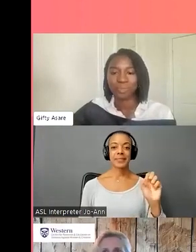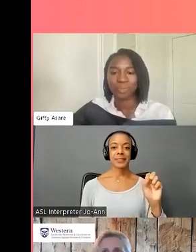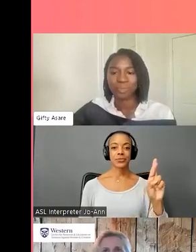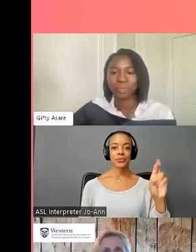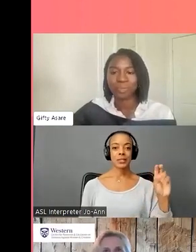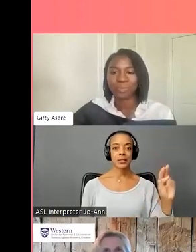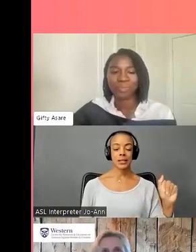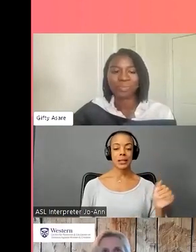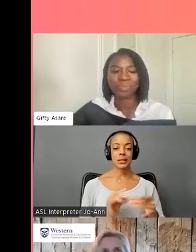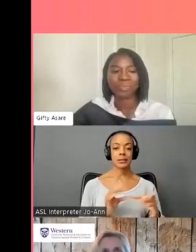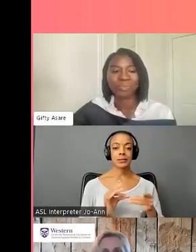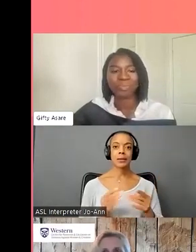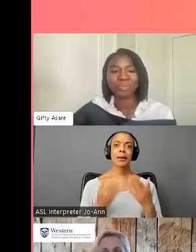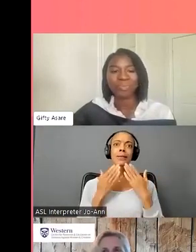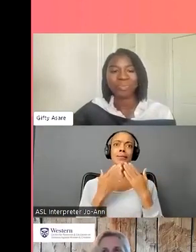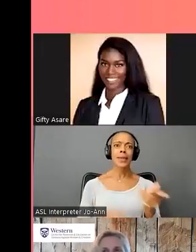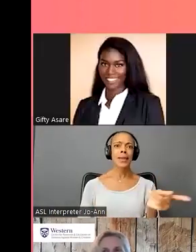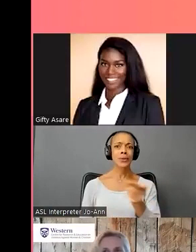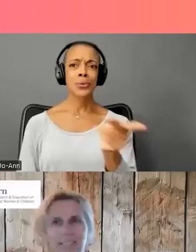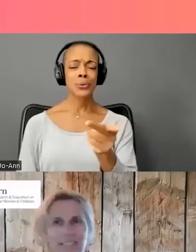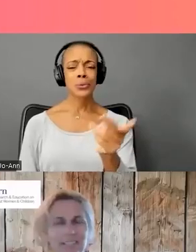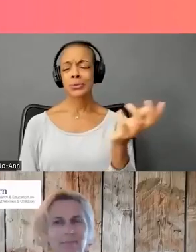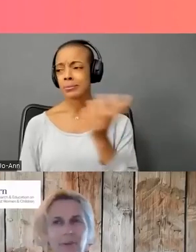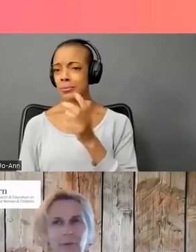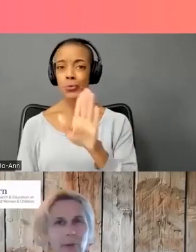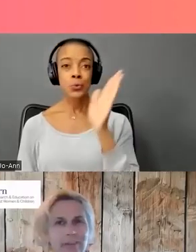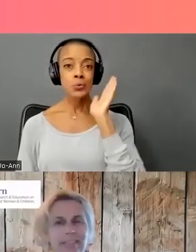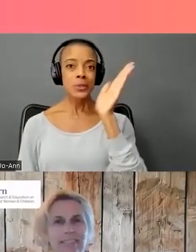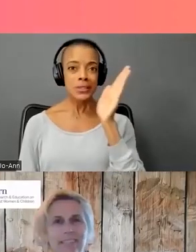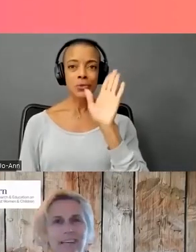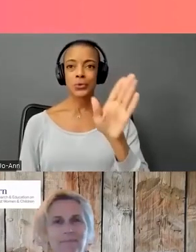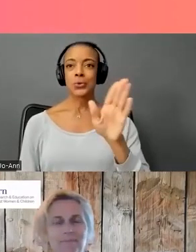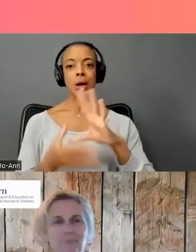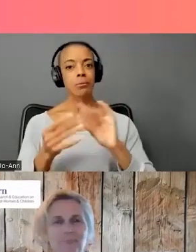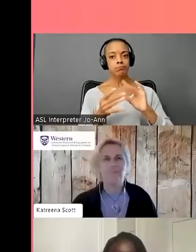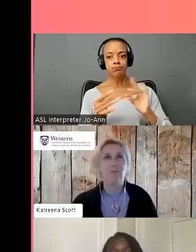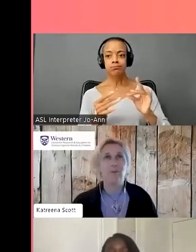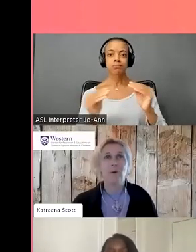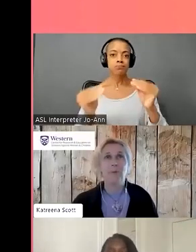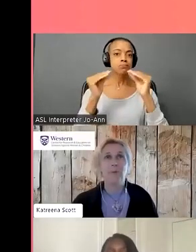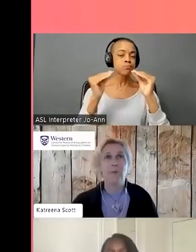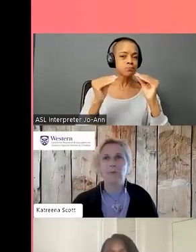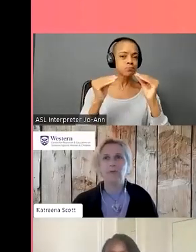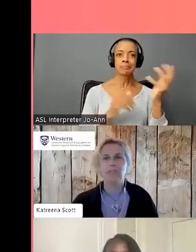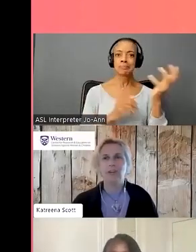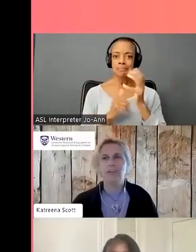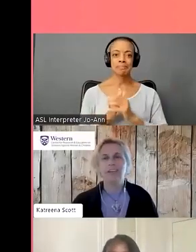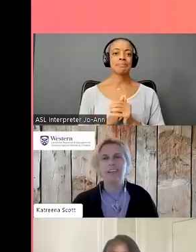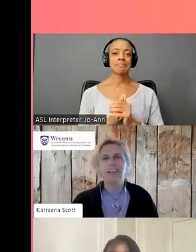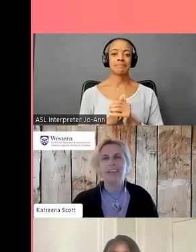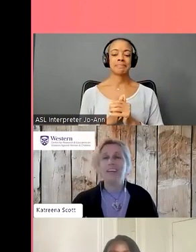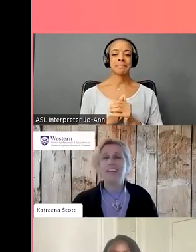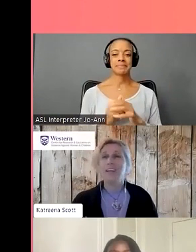Thank you so much, both of you, for your presentations and for your remarks, and for all the people who have